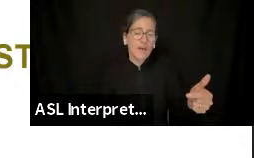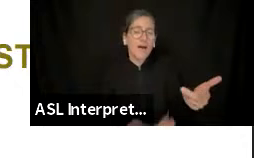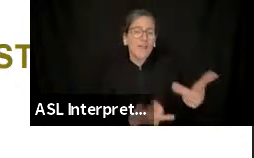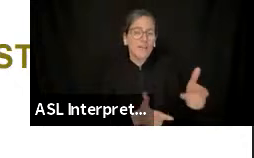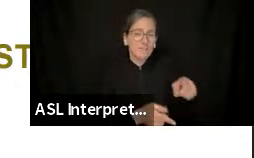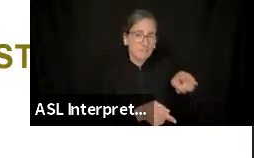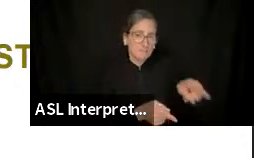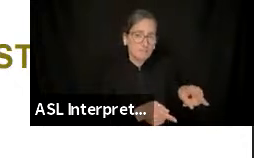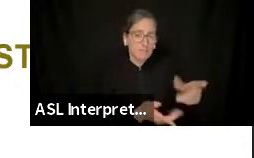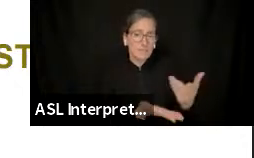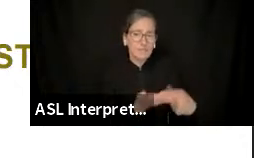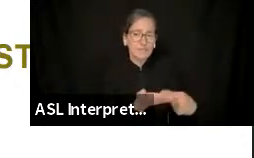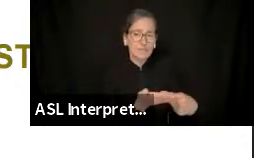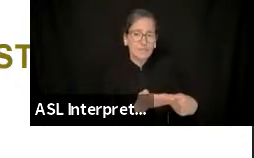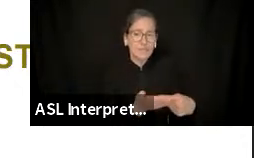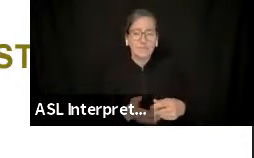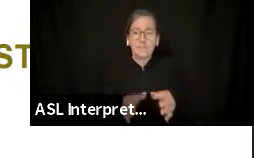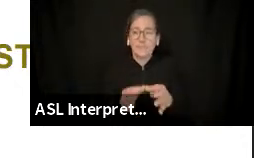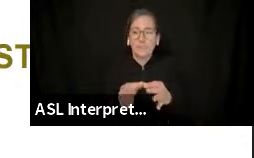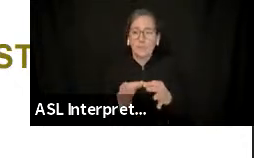more.